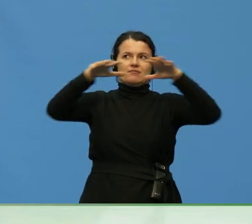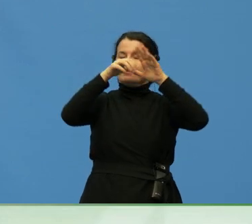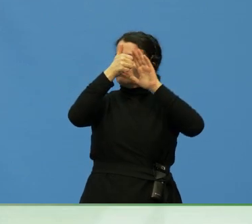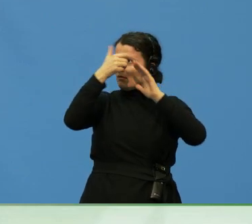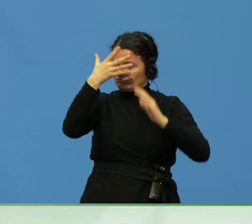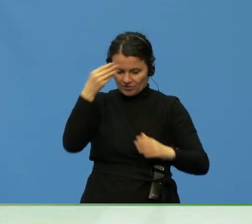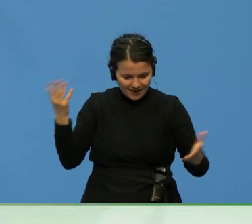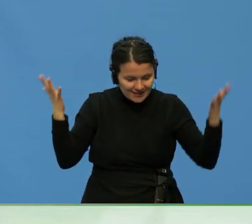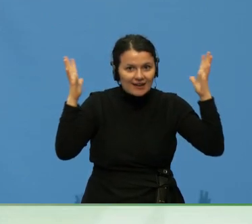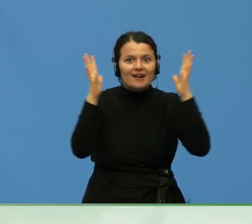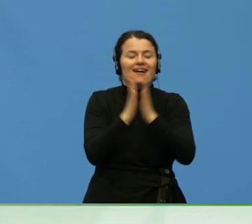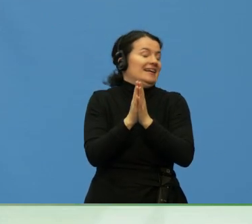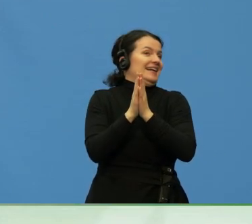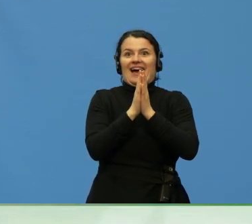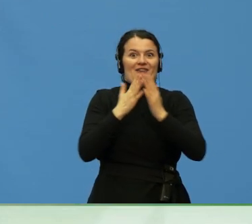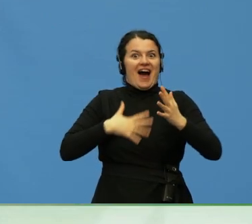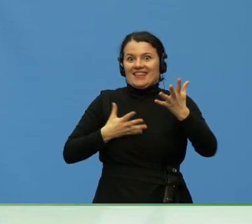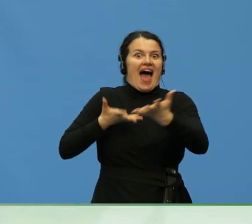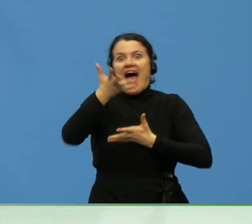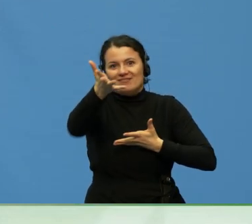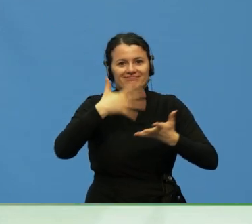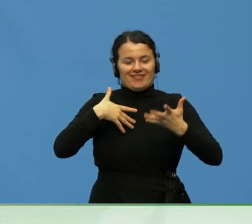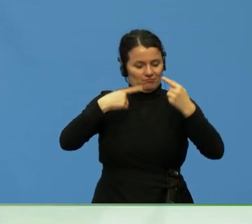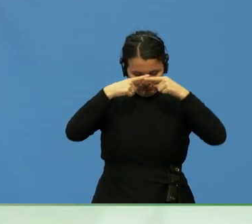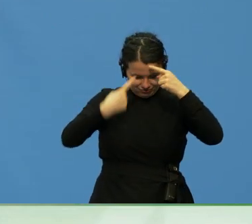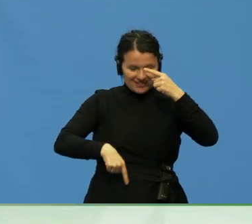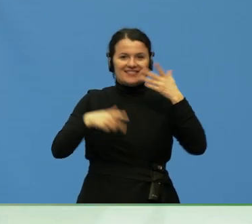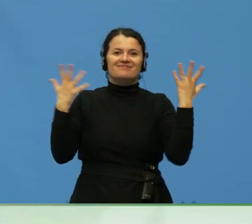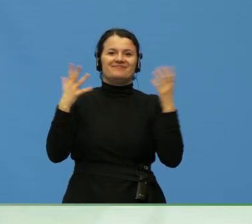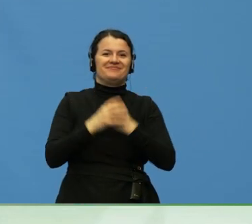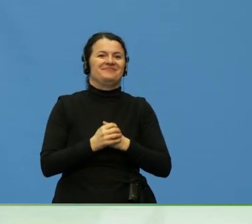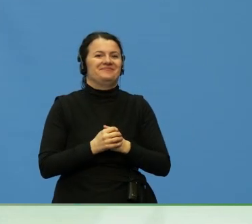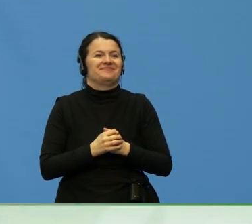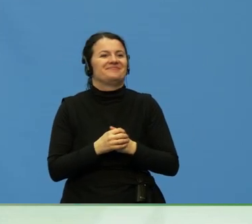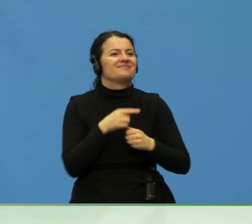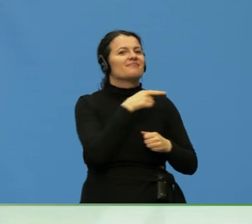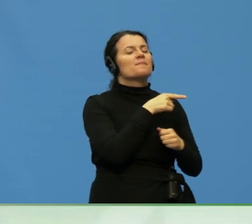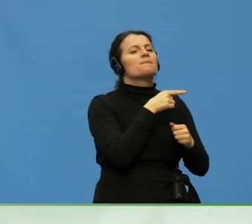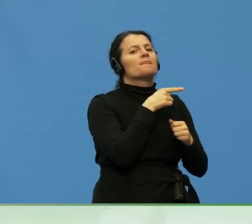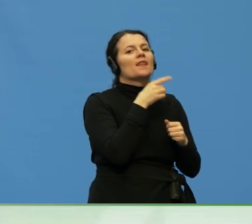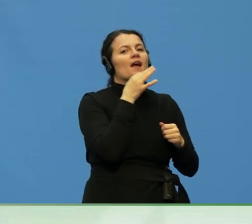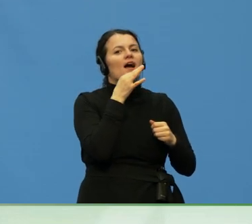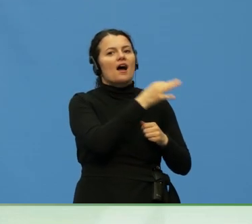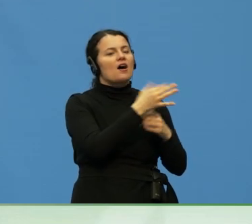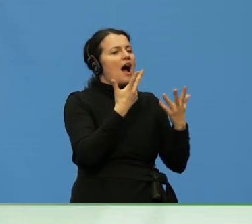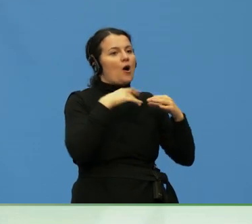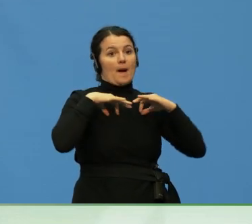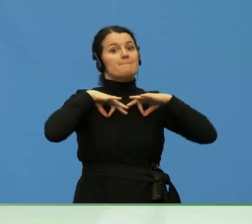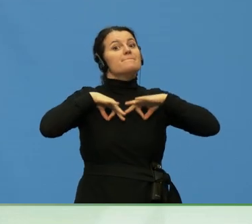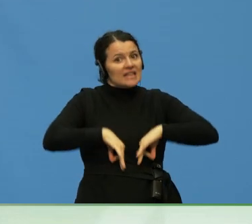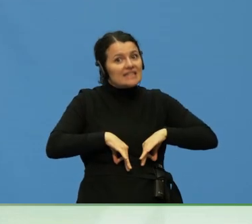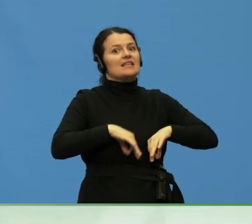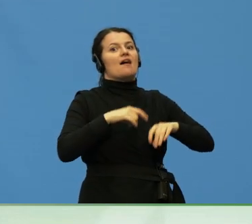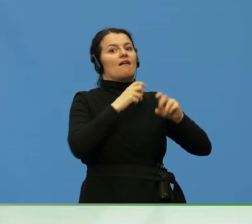question. I was so excited to talk about that part of it. But it was about how to make sure that the minister knows. Okay,